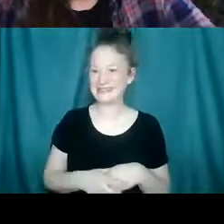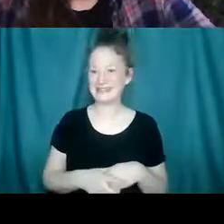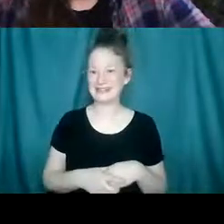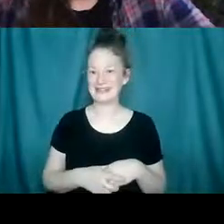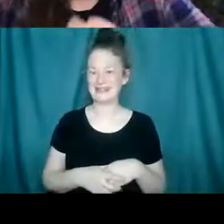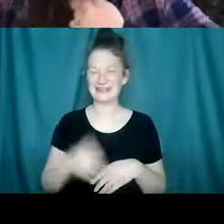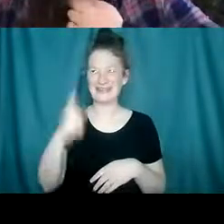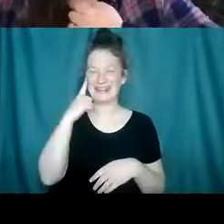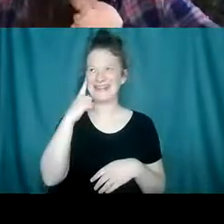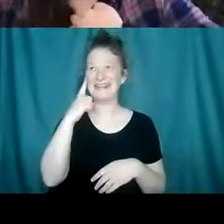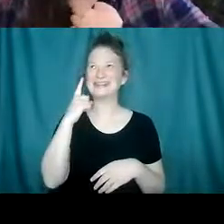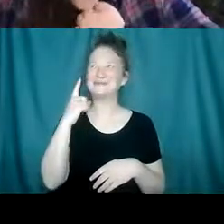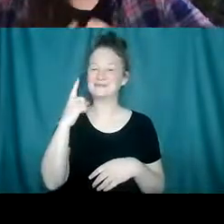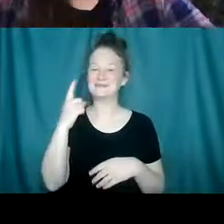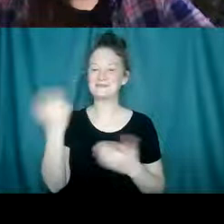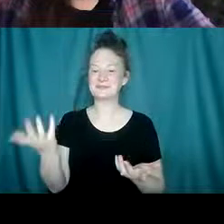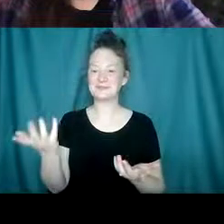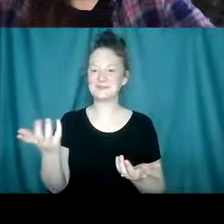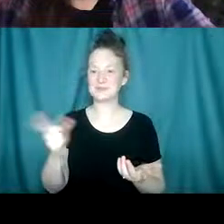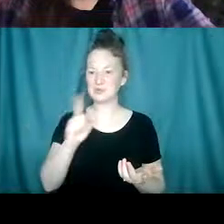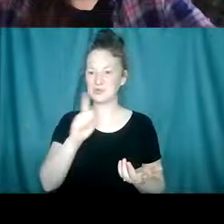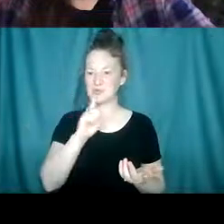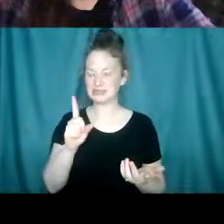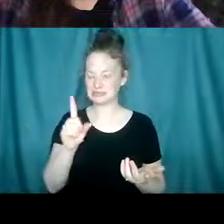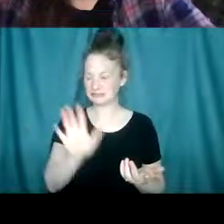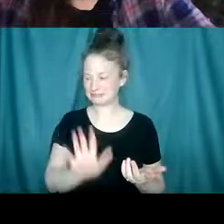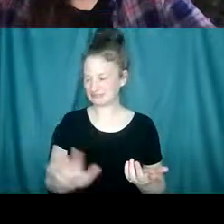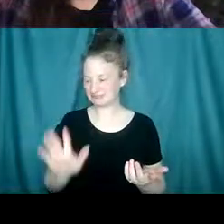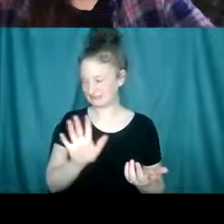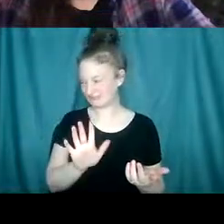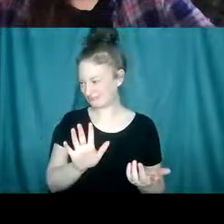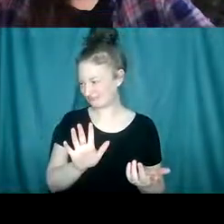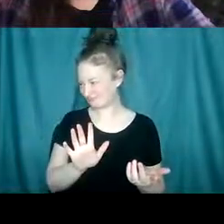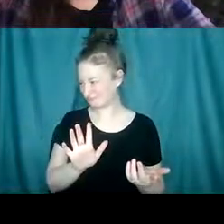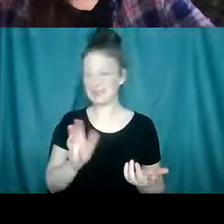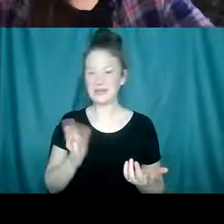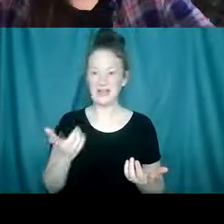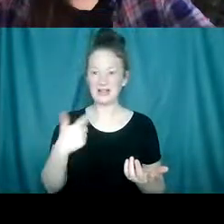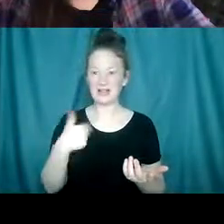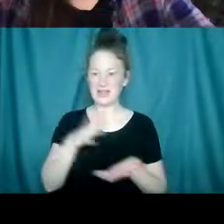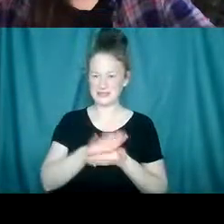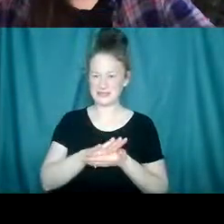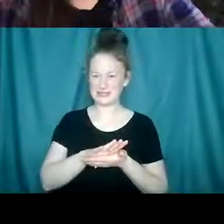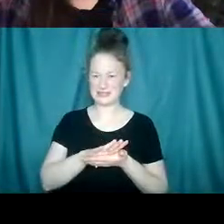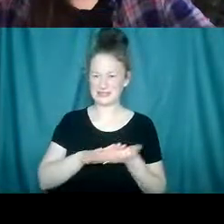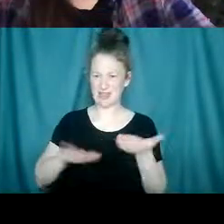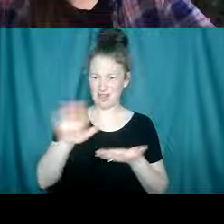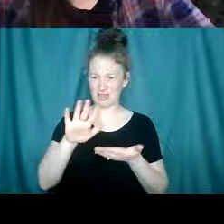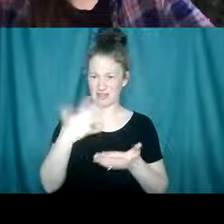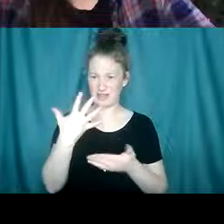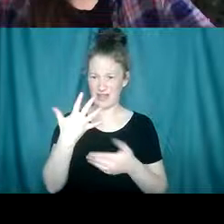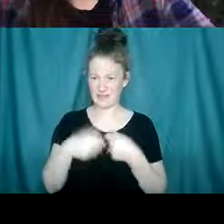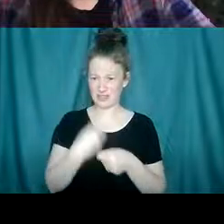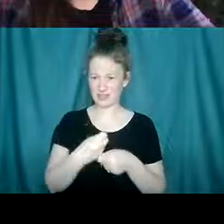I think really about, I would call it 5 years. I didn't really